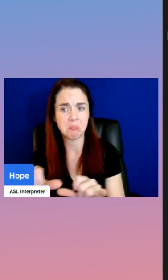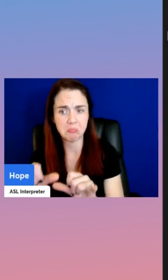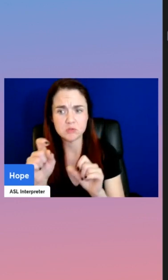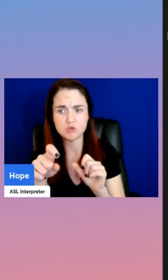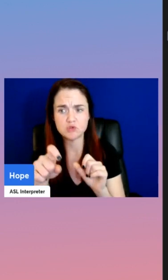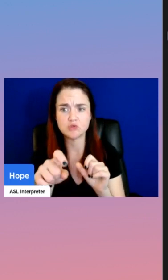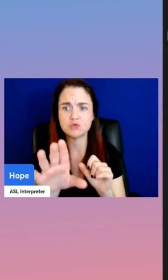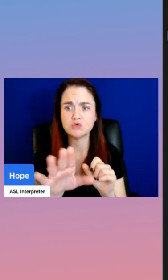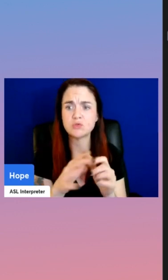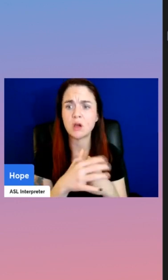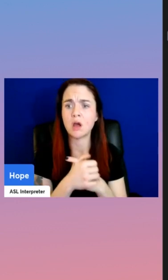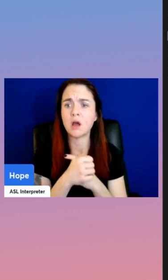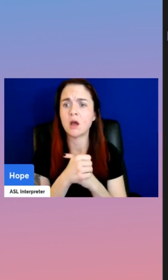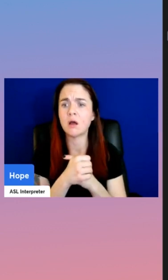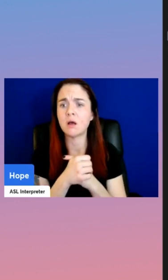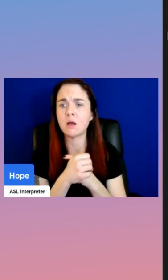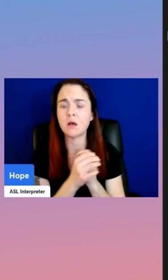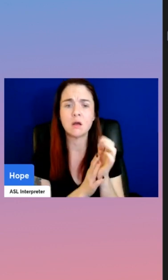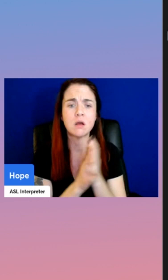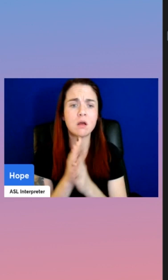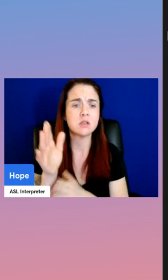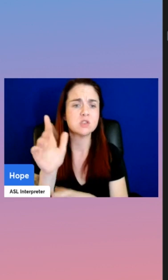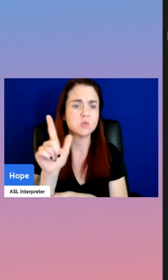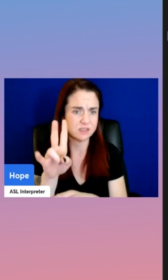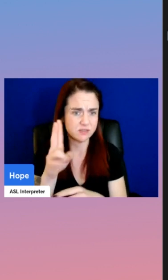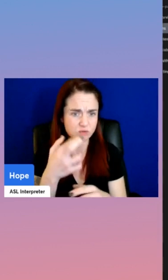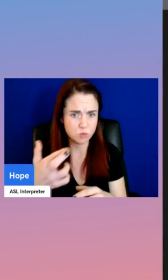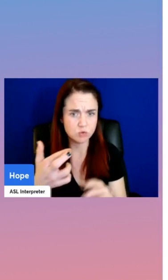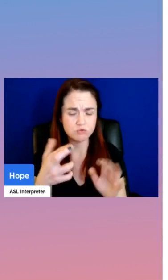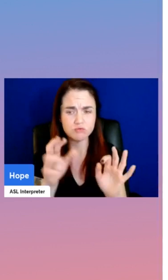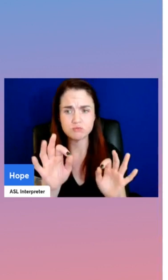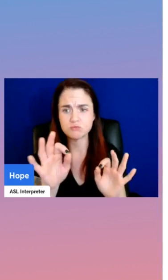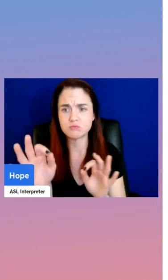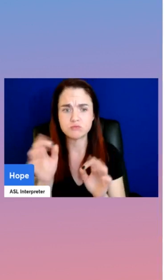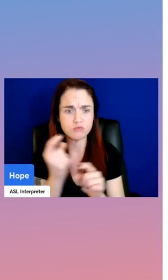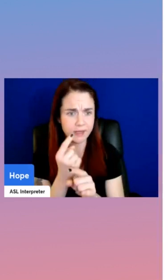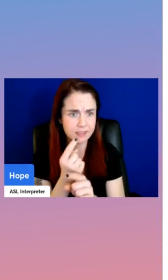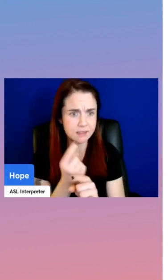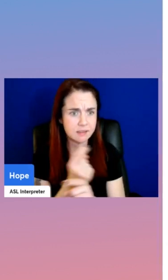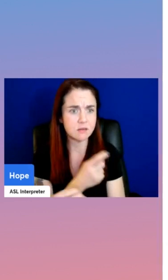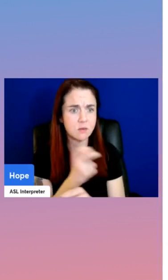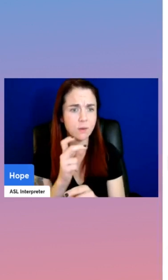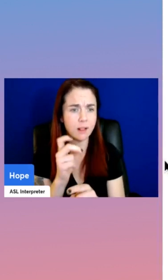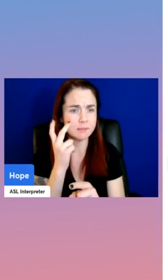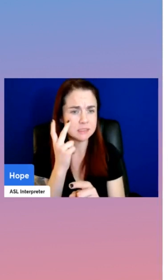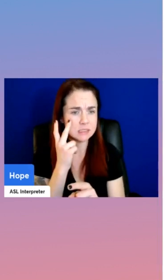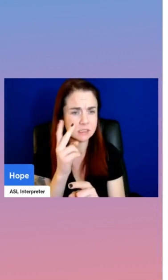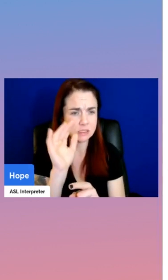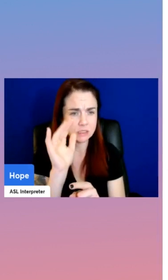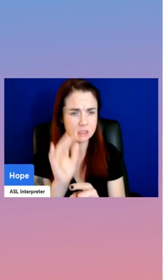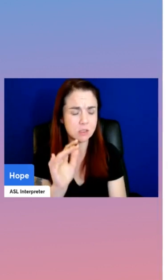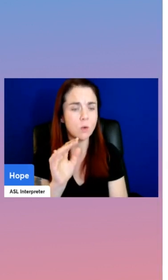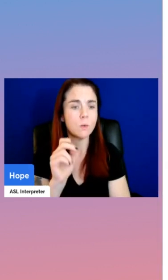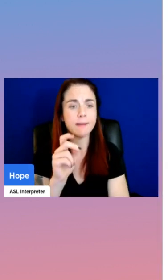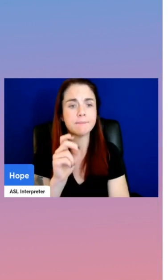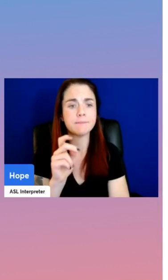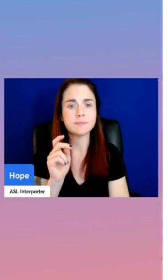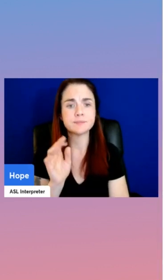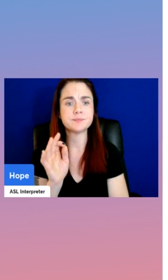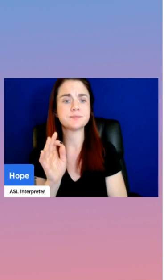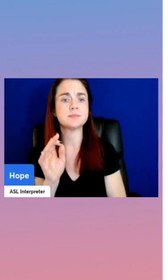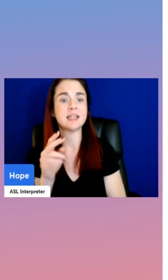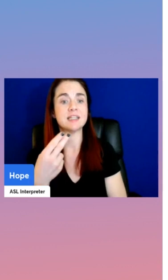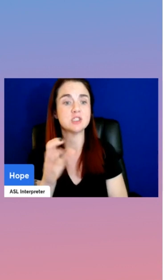with 27 resources. Yes. Let's try to see our, okay, so our